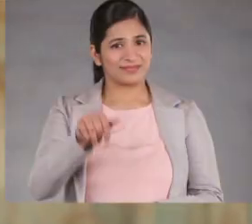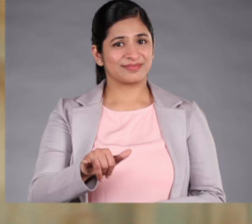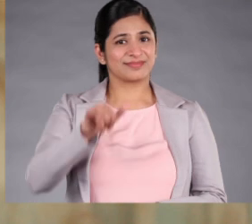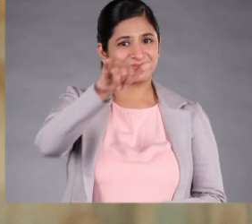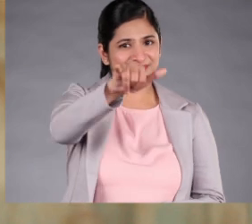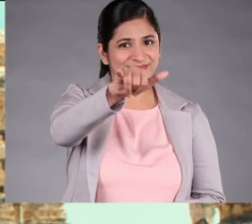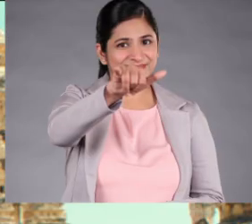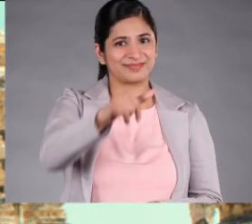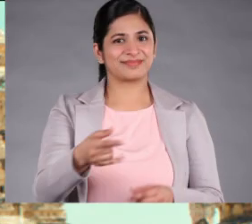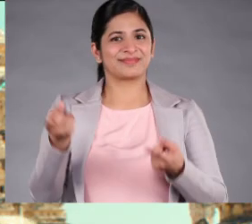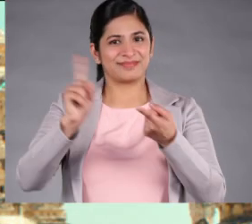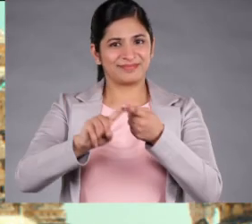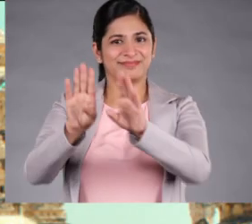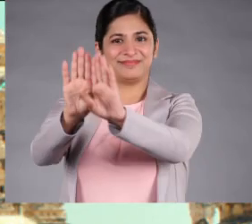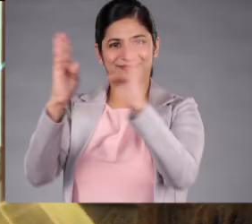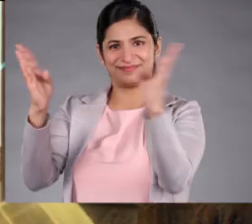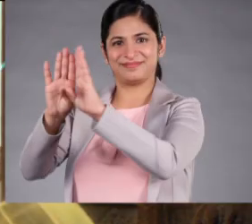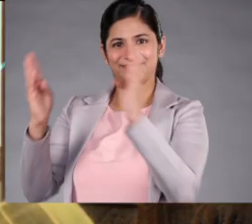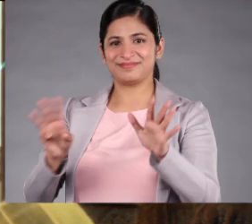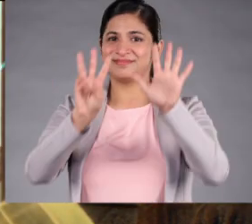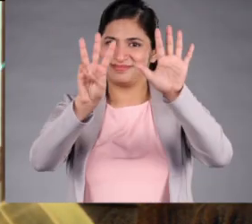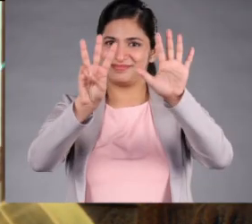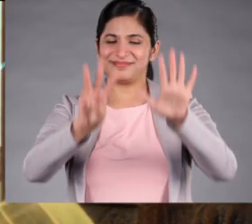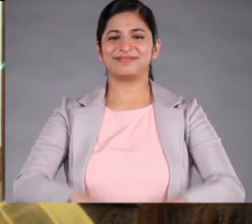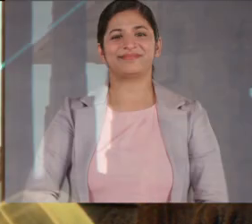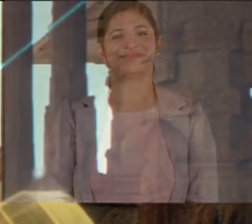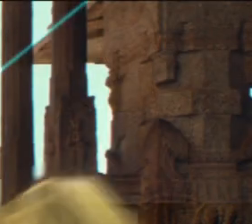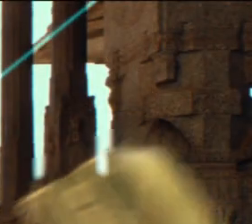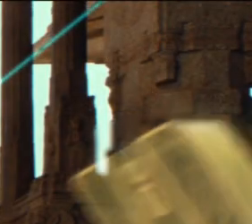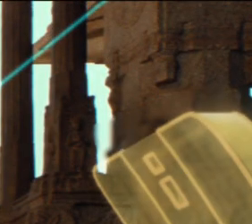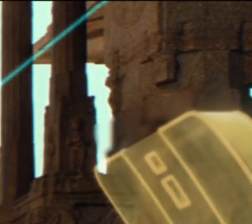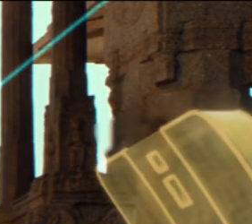This aircraft has 8 emergency exits.